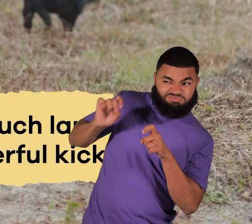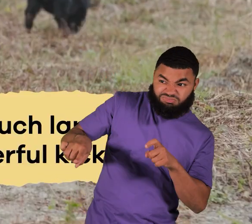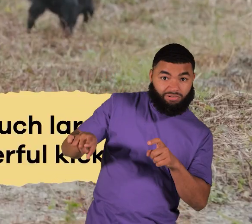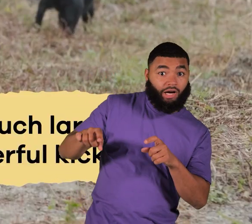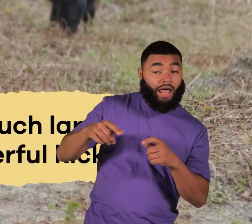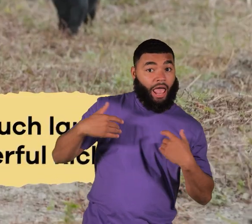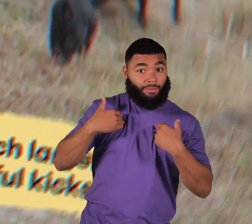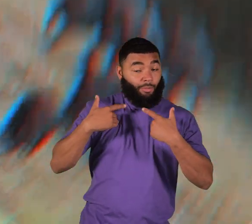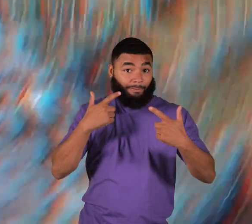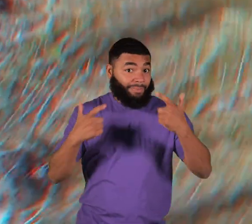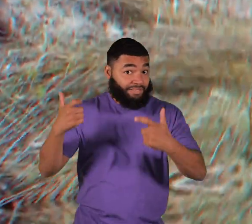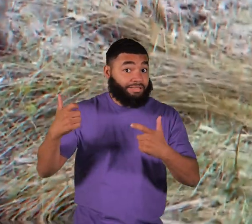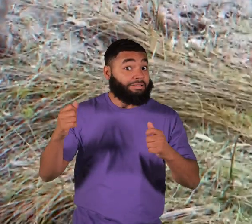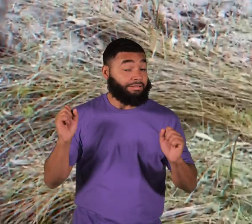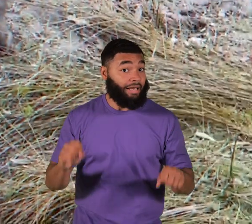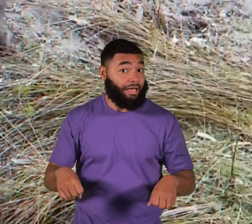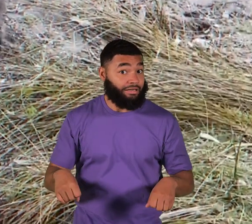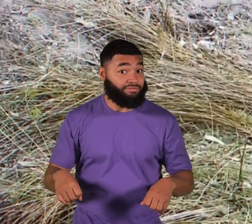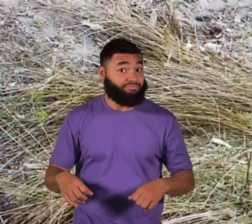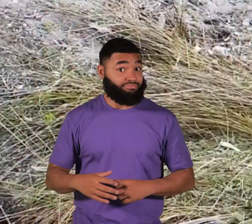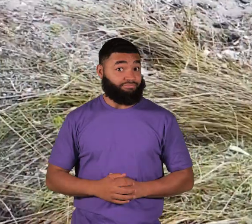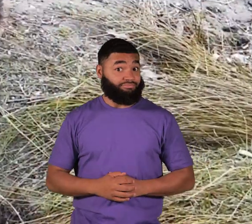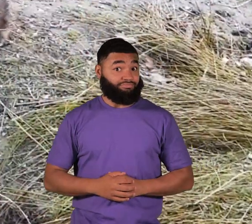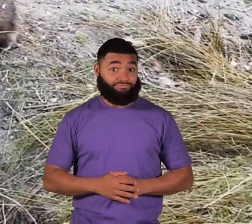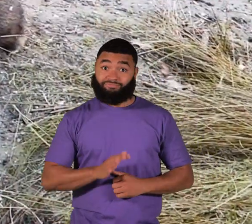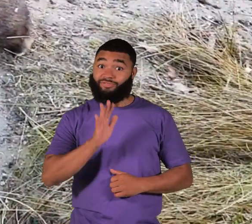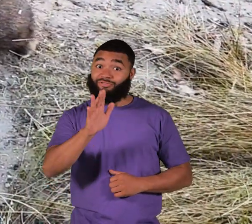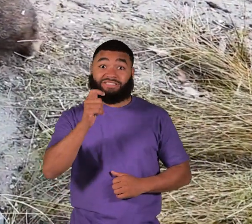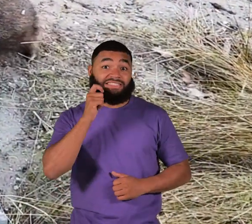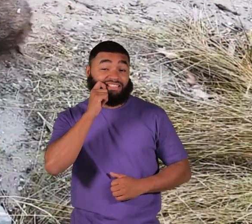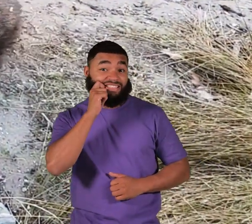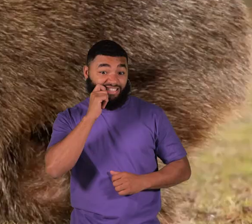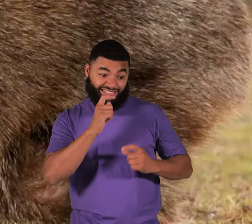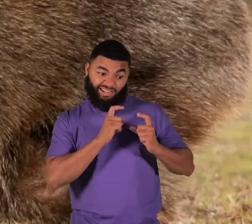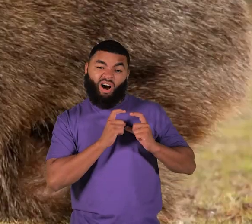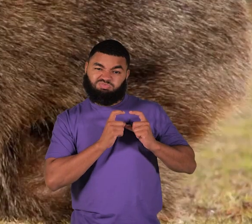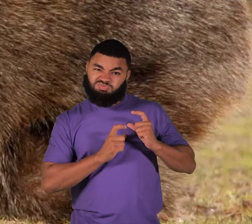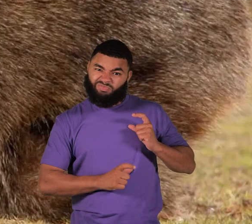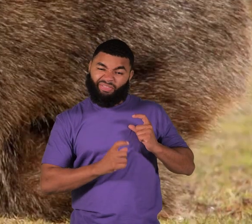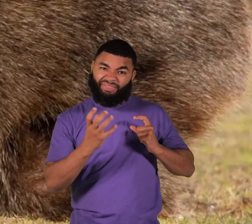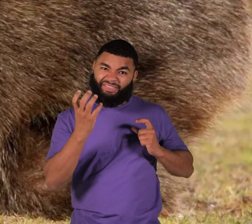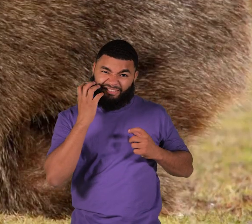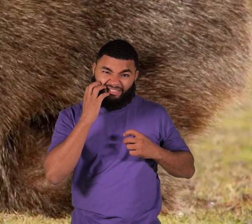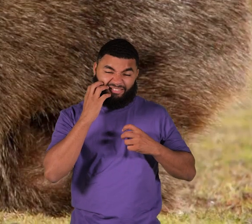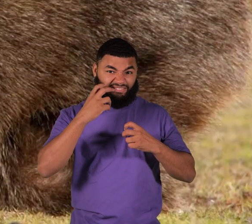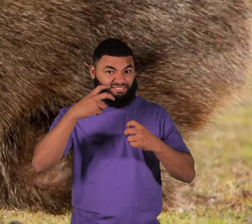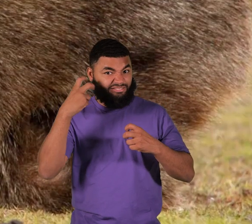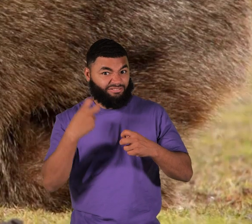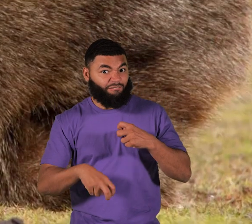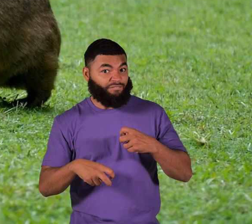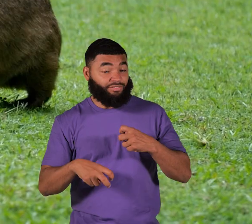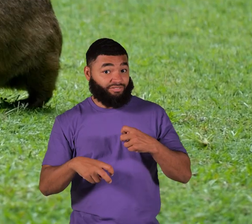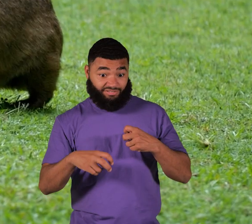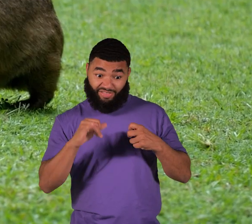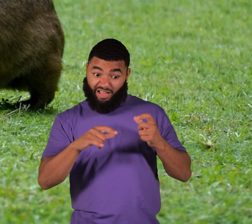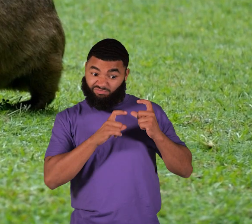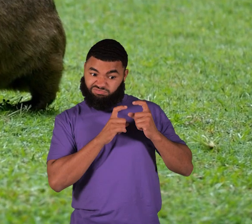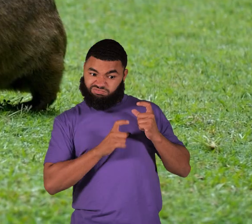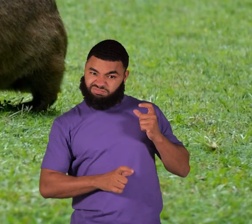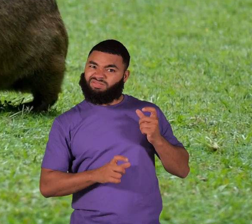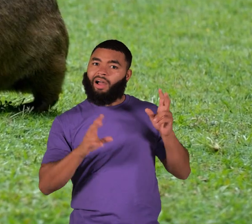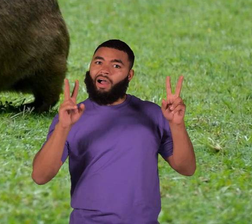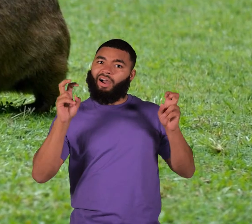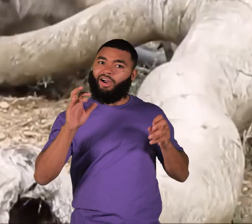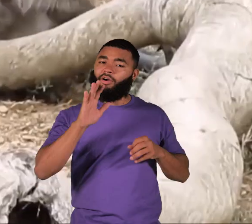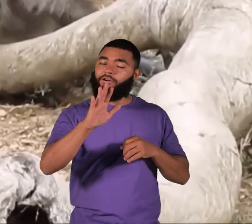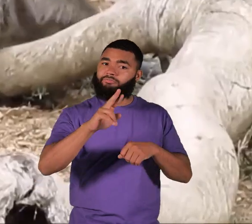powerful kicks. Wombats also have thick, tough skin and a layer of cartilage in their rumps, which acts as